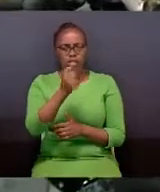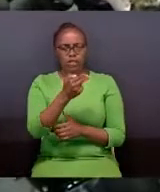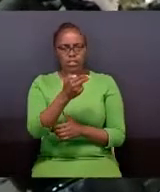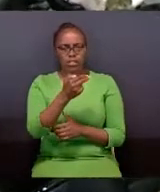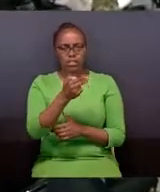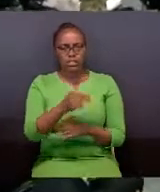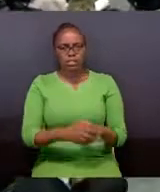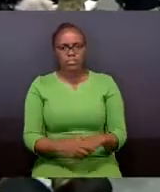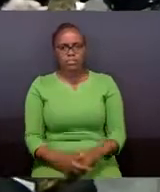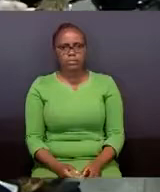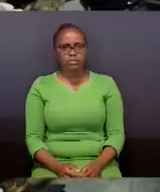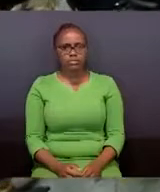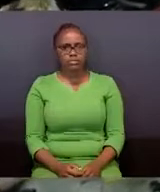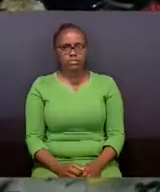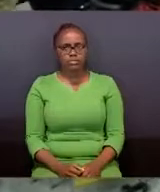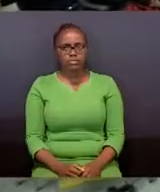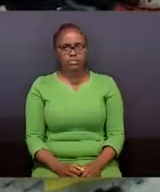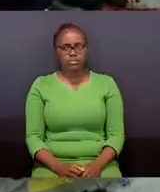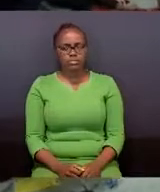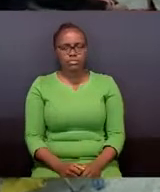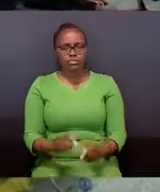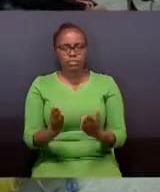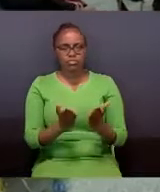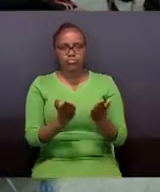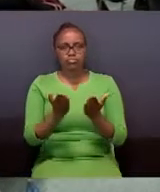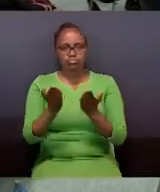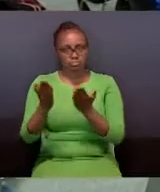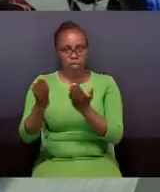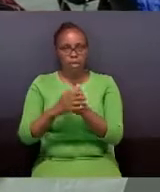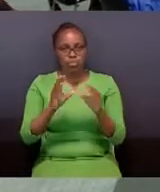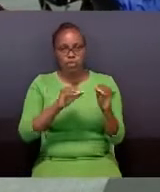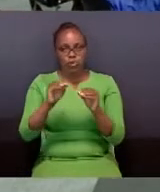Yeah? Okay. I'm taking to the MC. Okay,